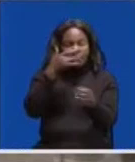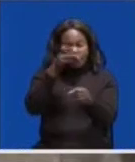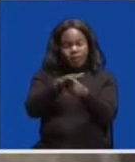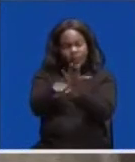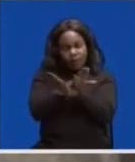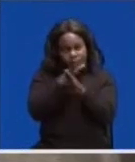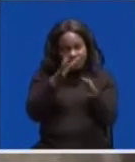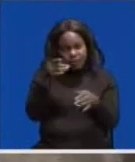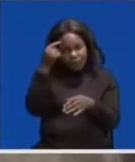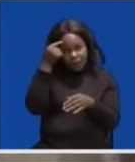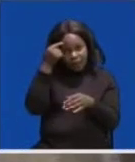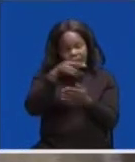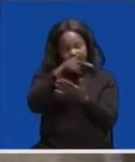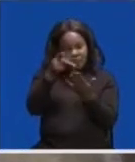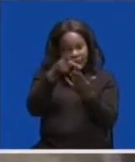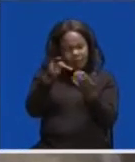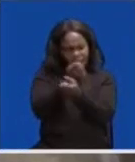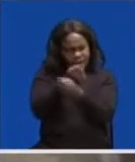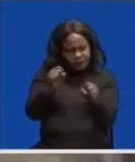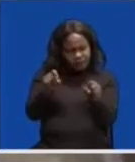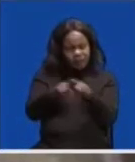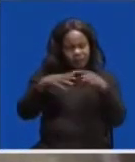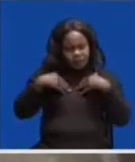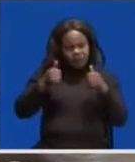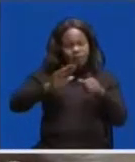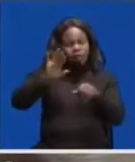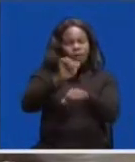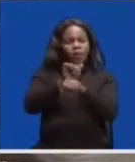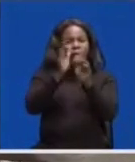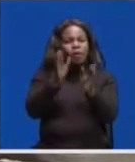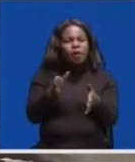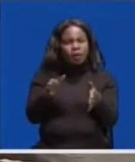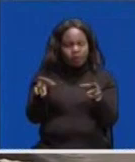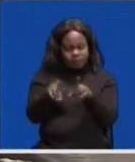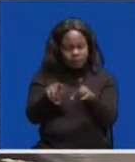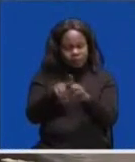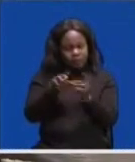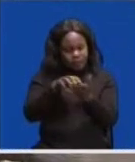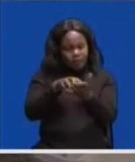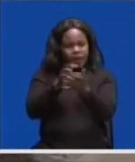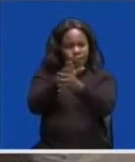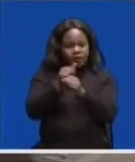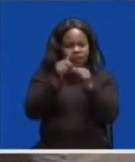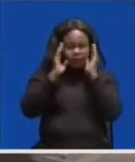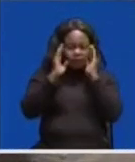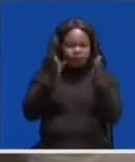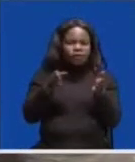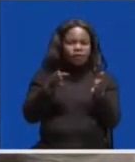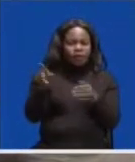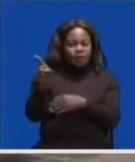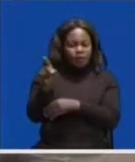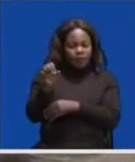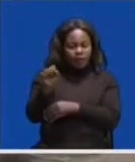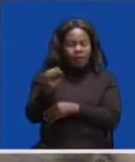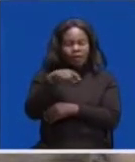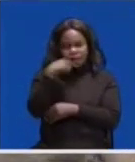Zambians that the government prioritizes the safety and health of workers and that the matter is receiving attention. The Permanent